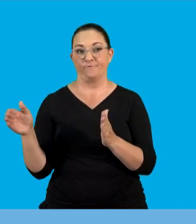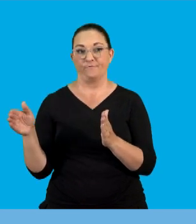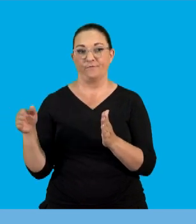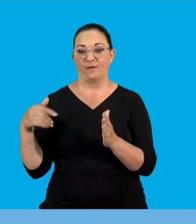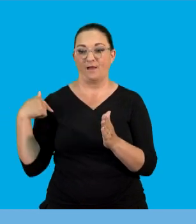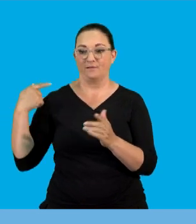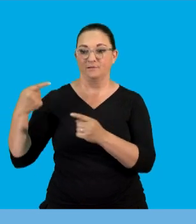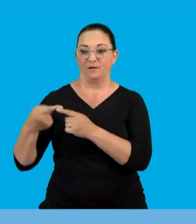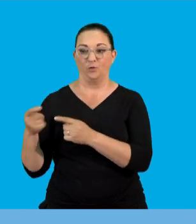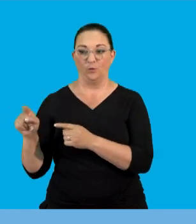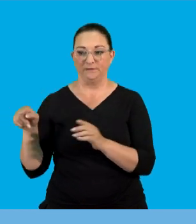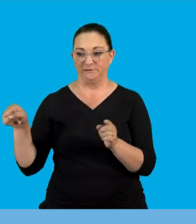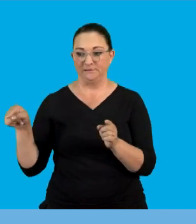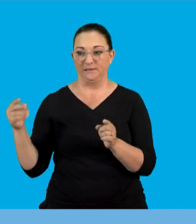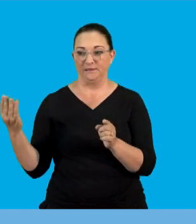7